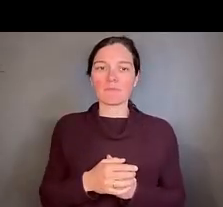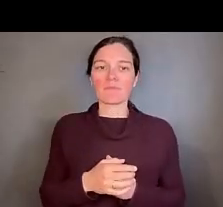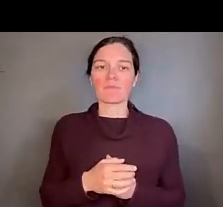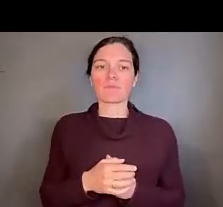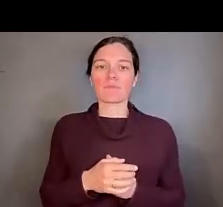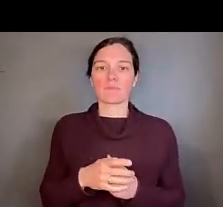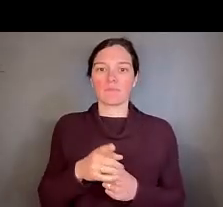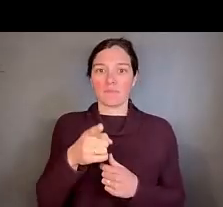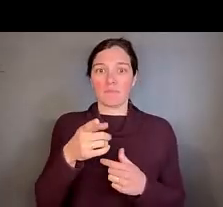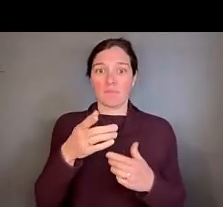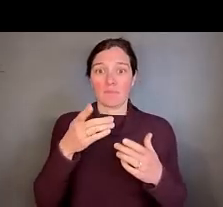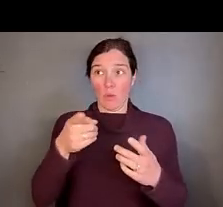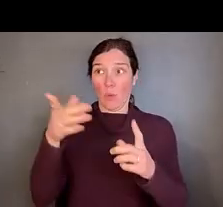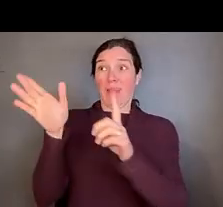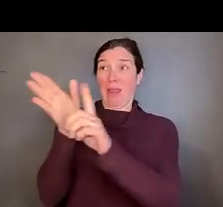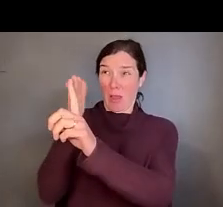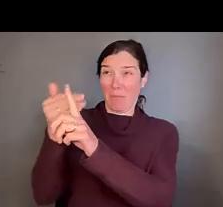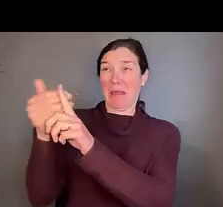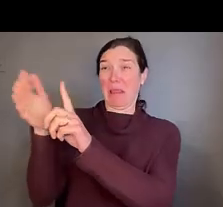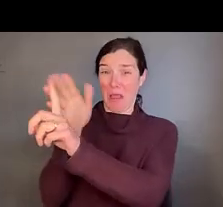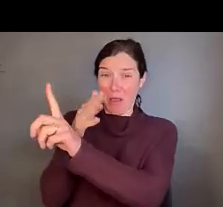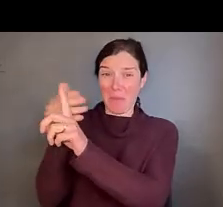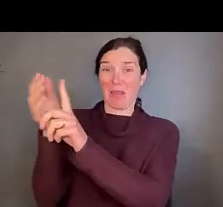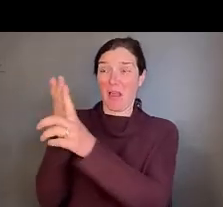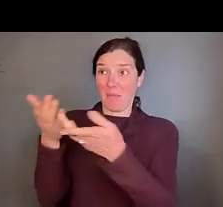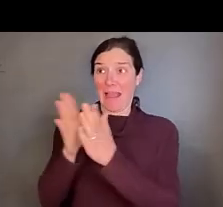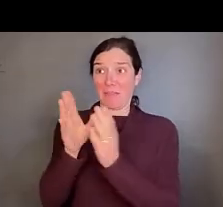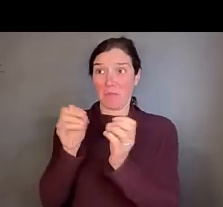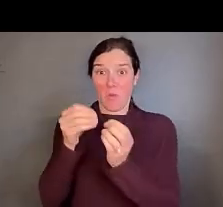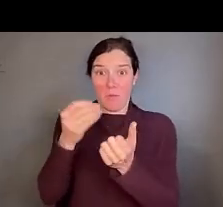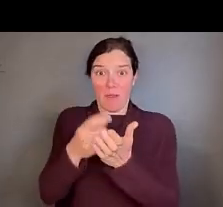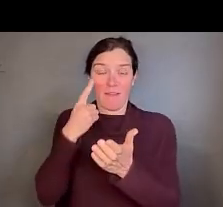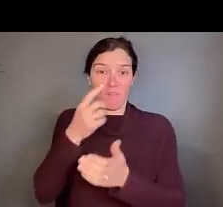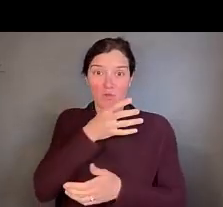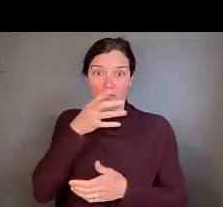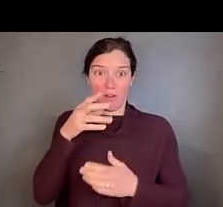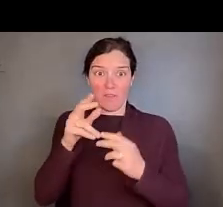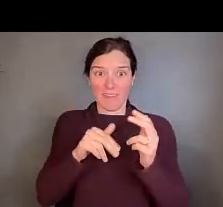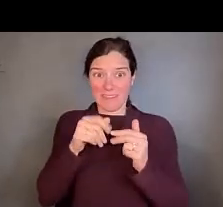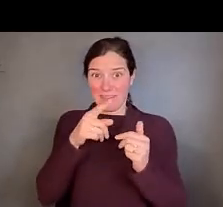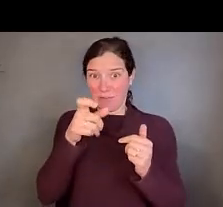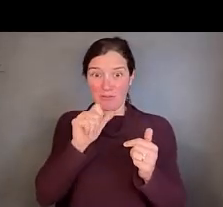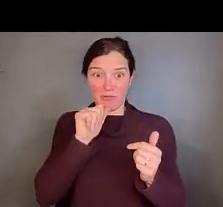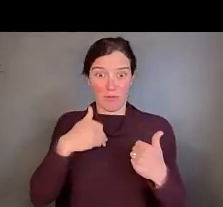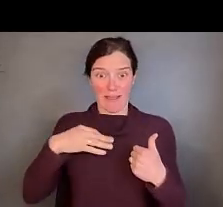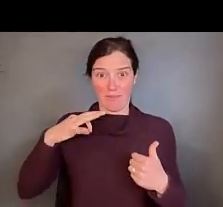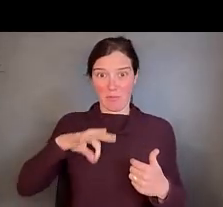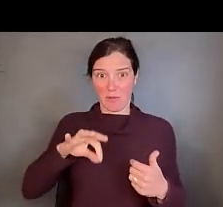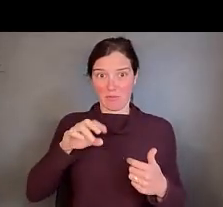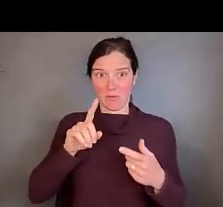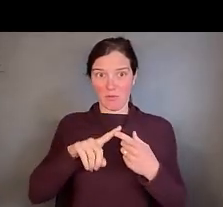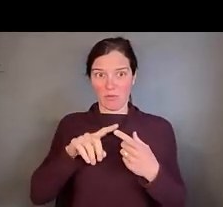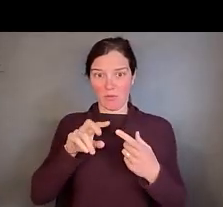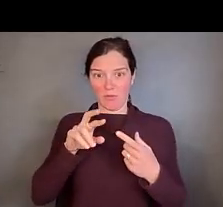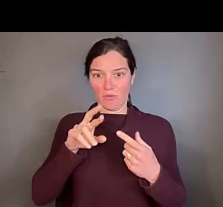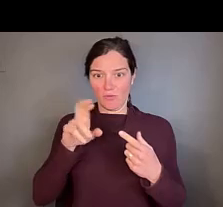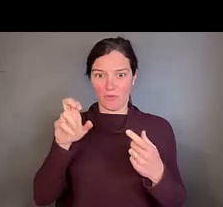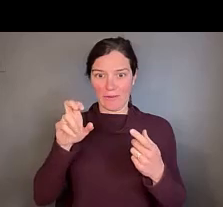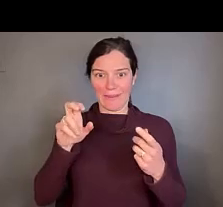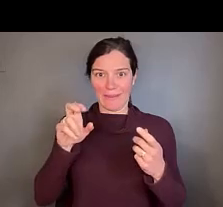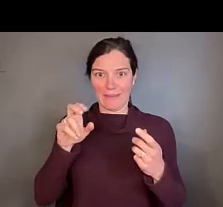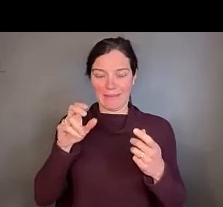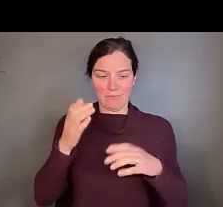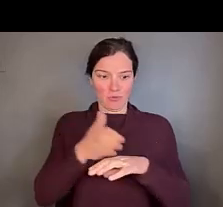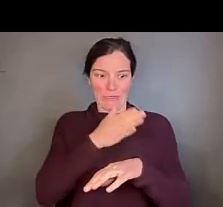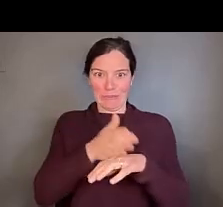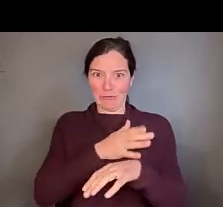Here you are lobbying to get more money for rural facilities because you've done in the margins to Margot called him a plant, right? Redo your